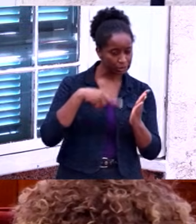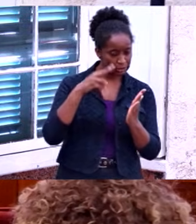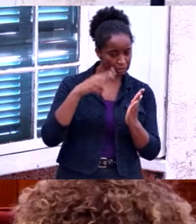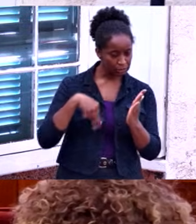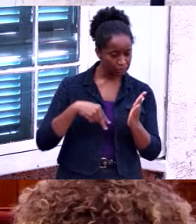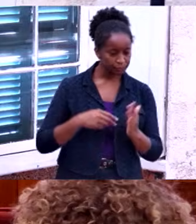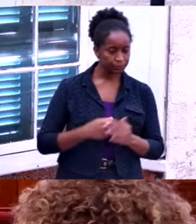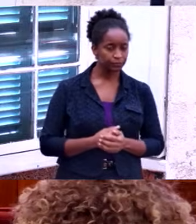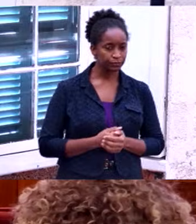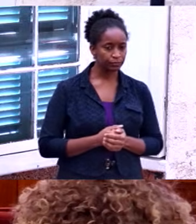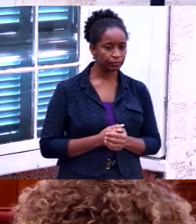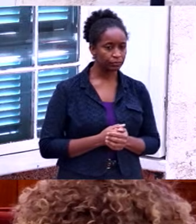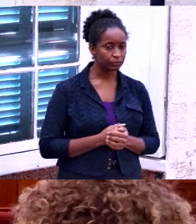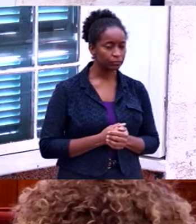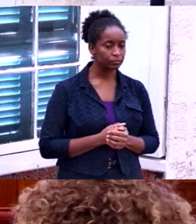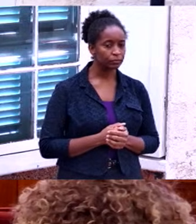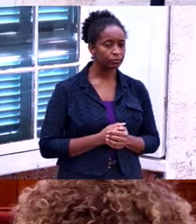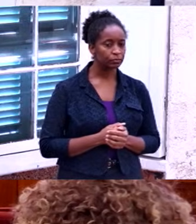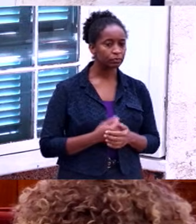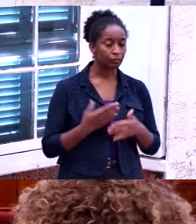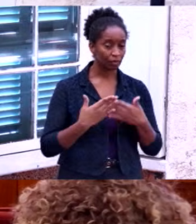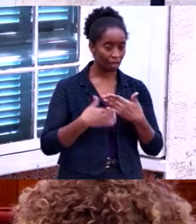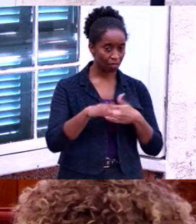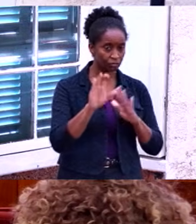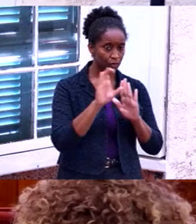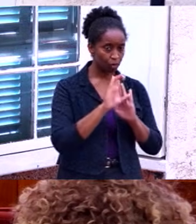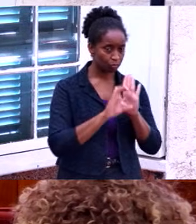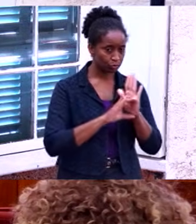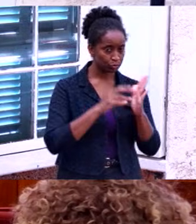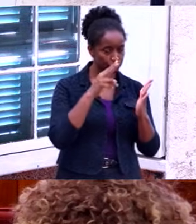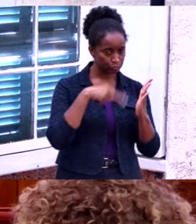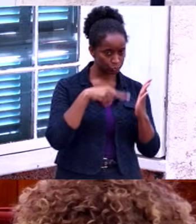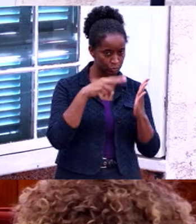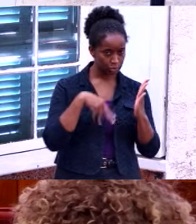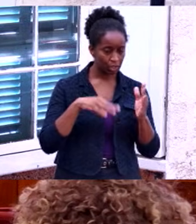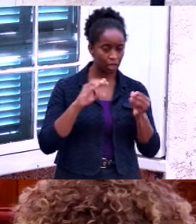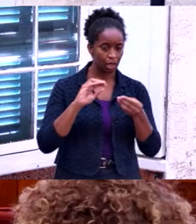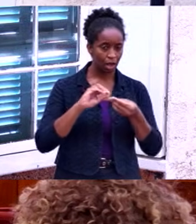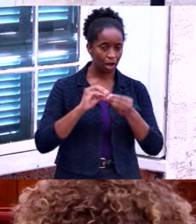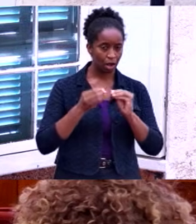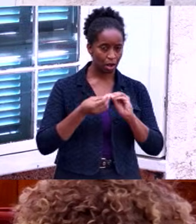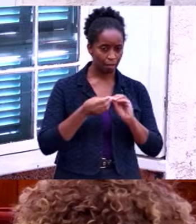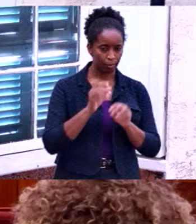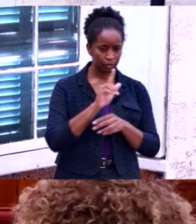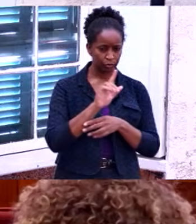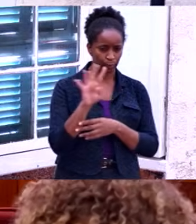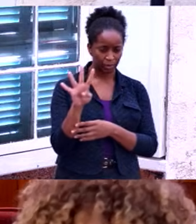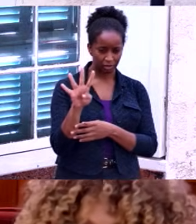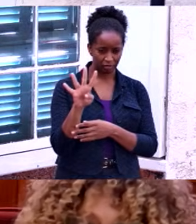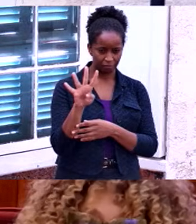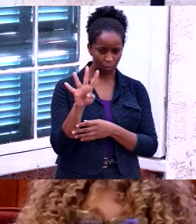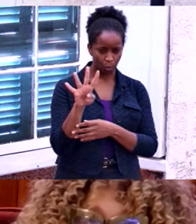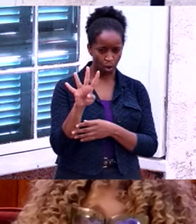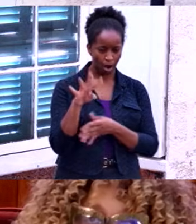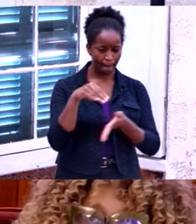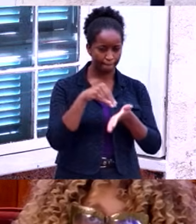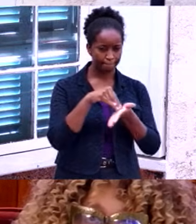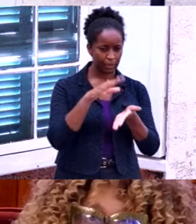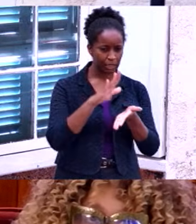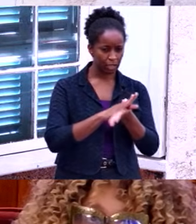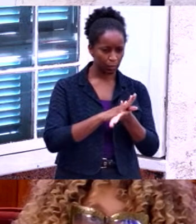the Constitution, the number 24 appeared somewhere, and I was trying to find